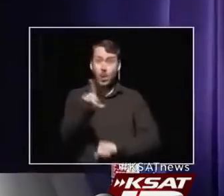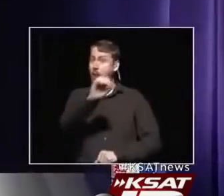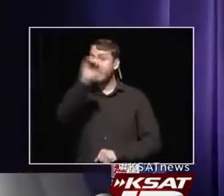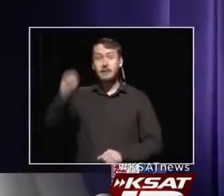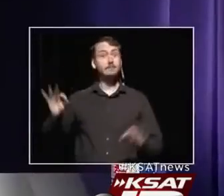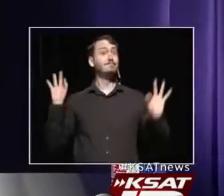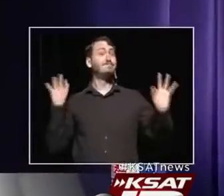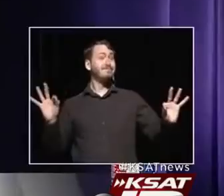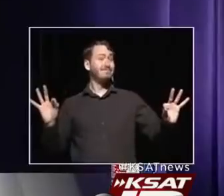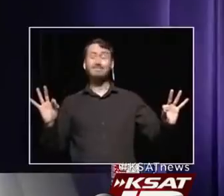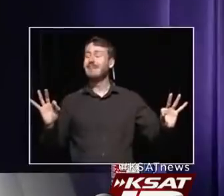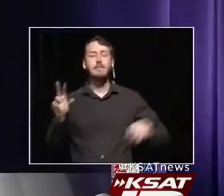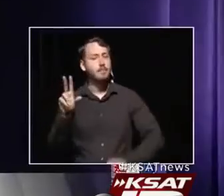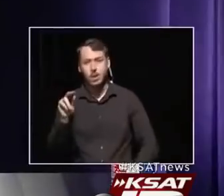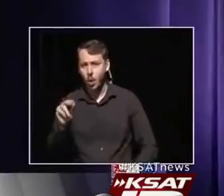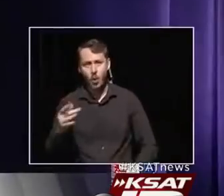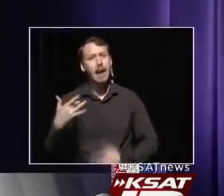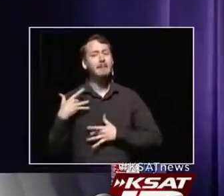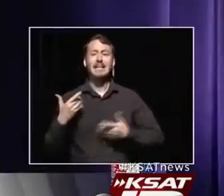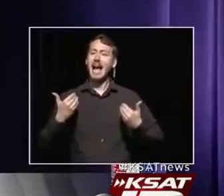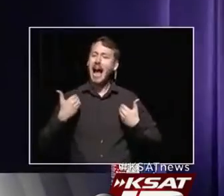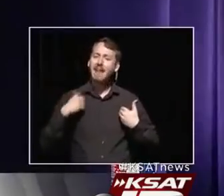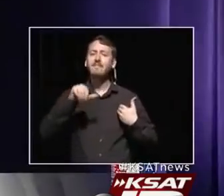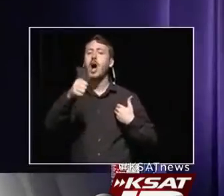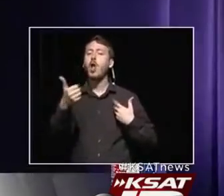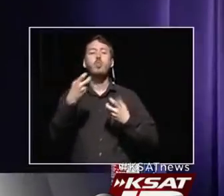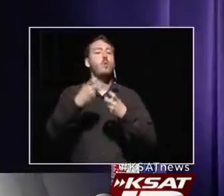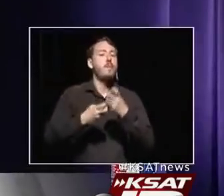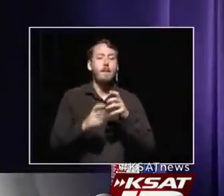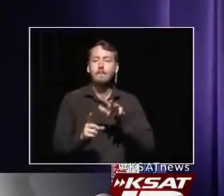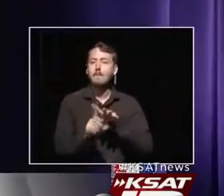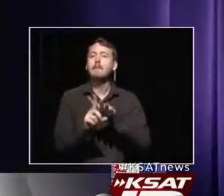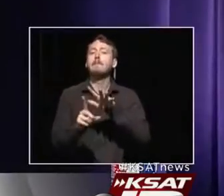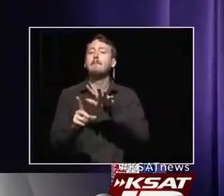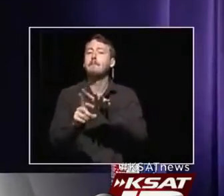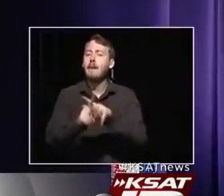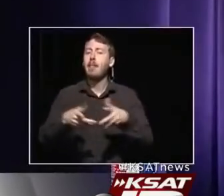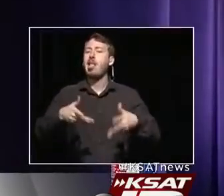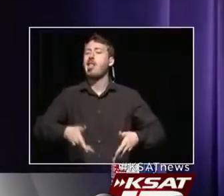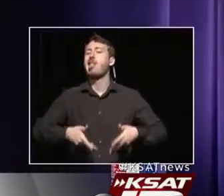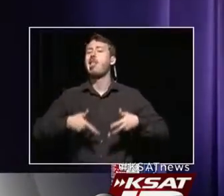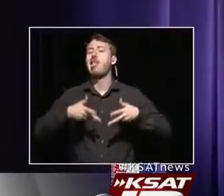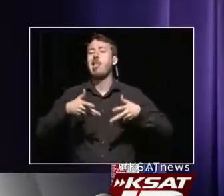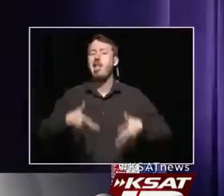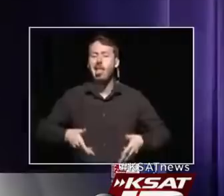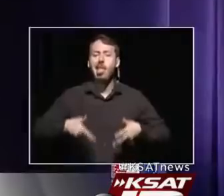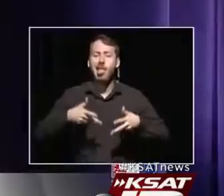it, depending on how bad it is or what condition you were when you got it.